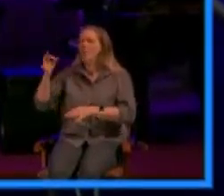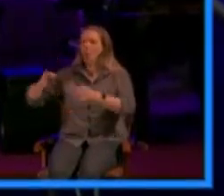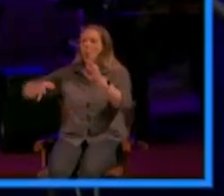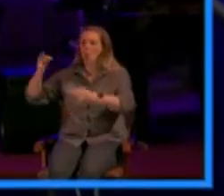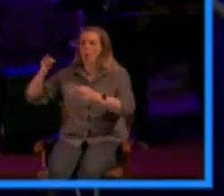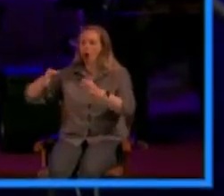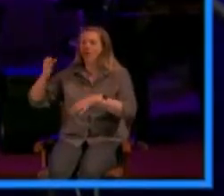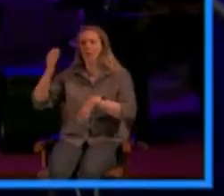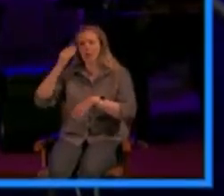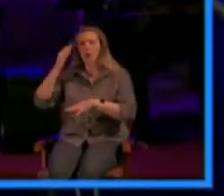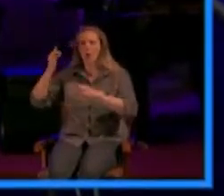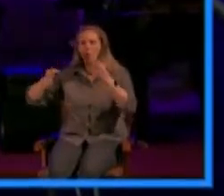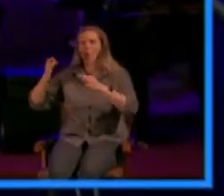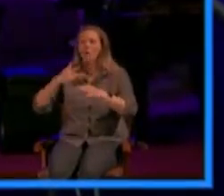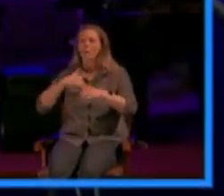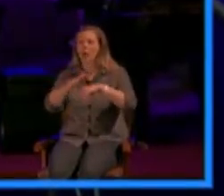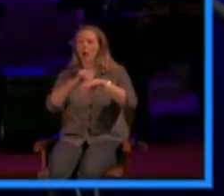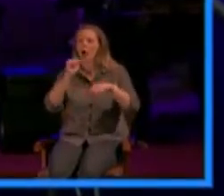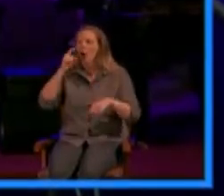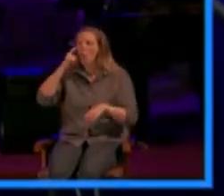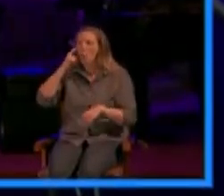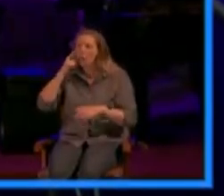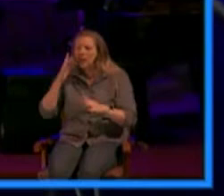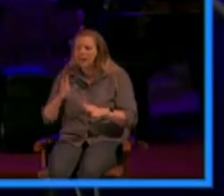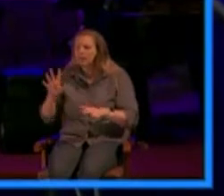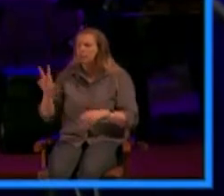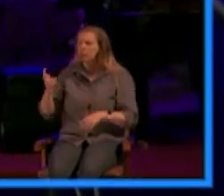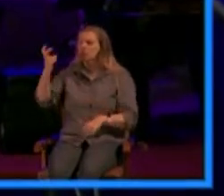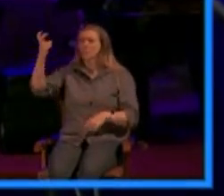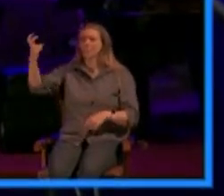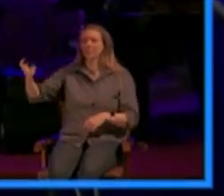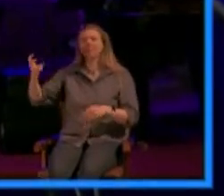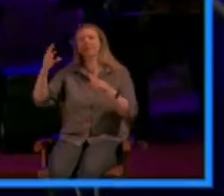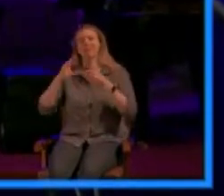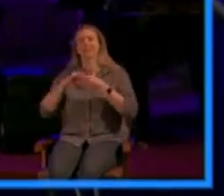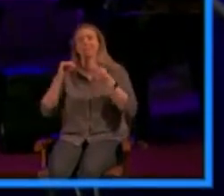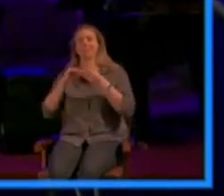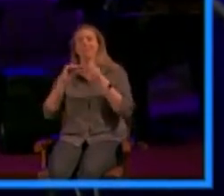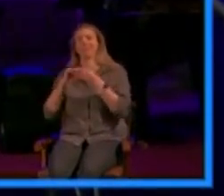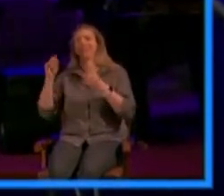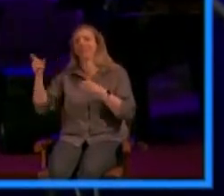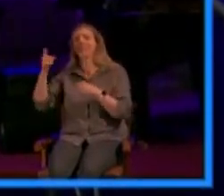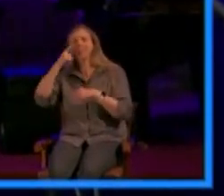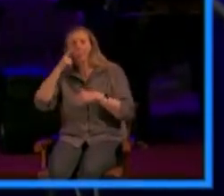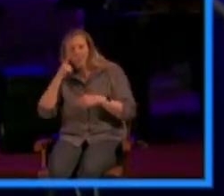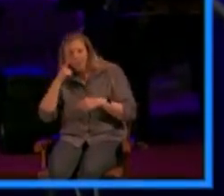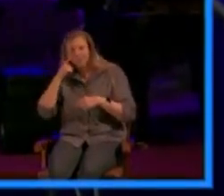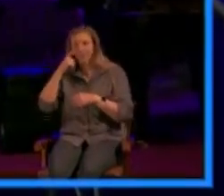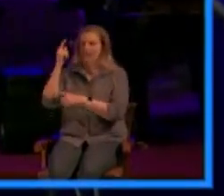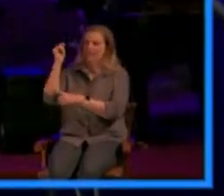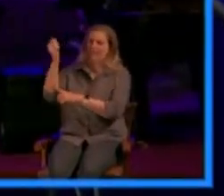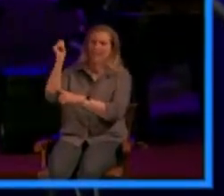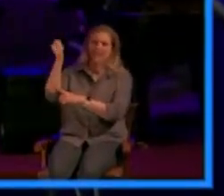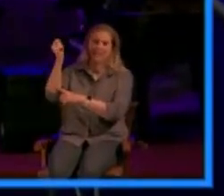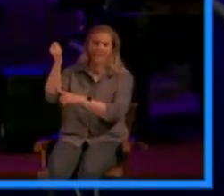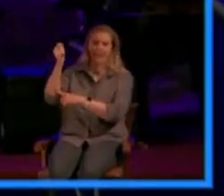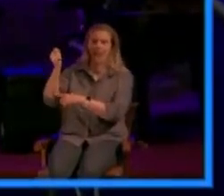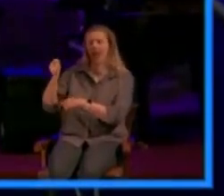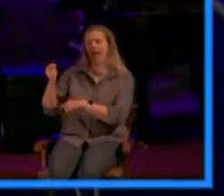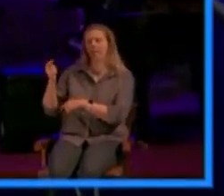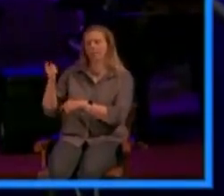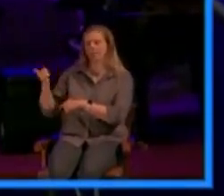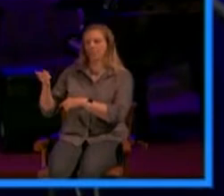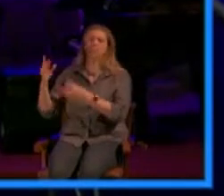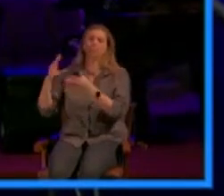that regard. Now, we use it in a different way today, but the word means that we're going to testify of something that we know to